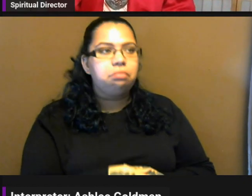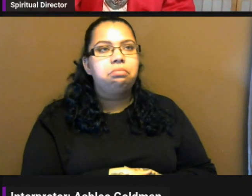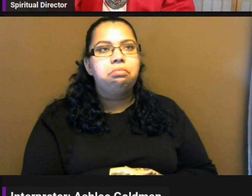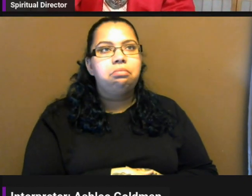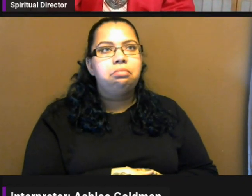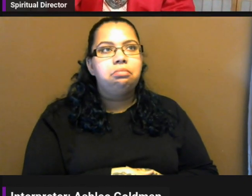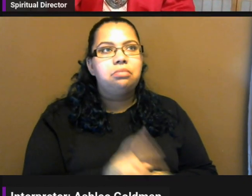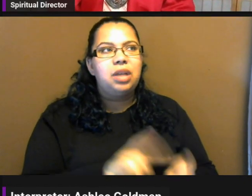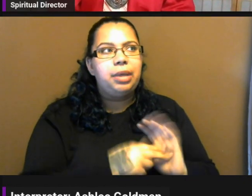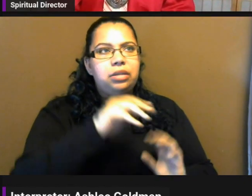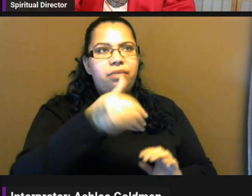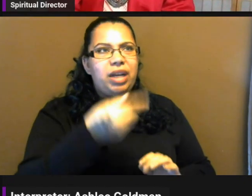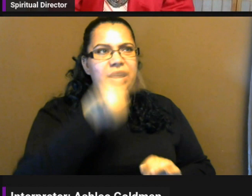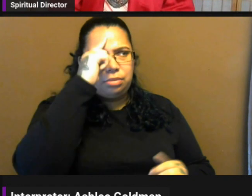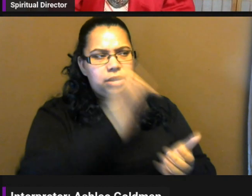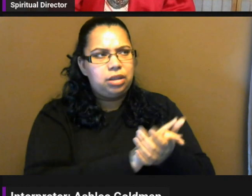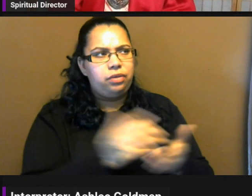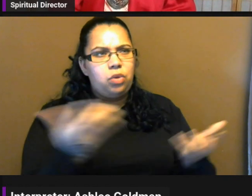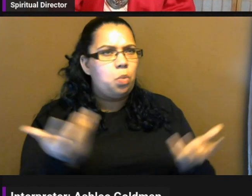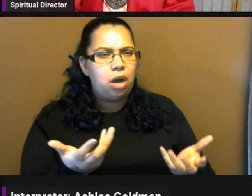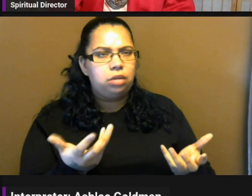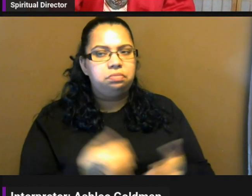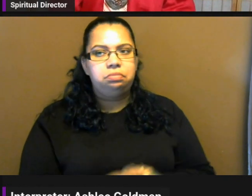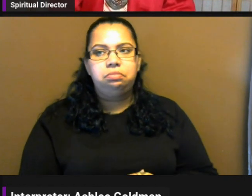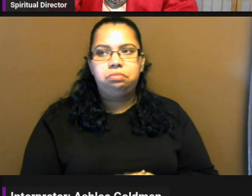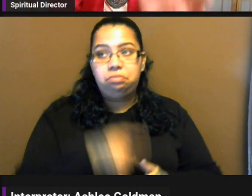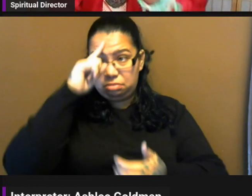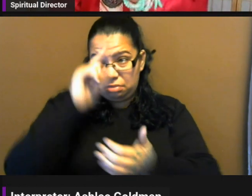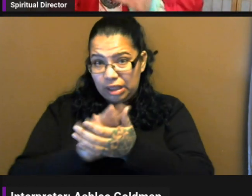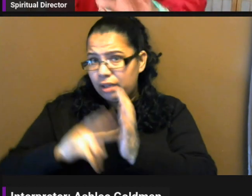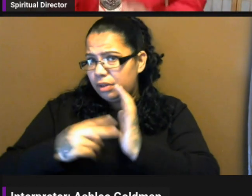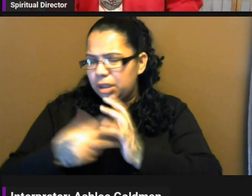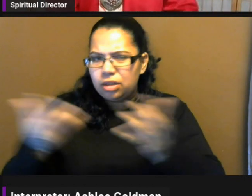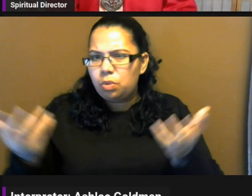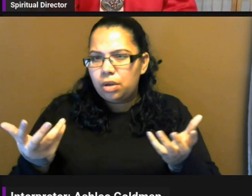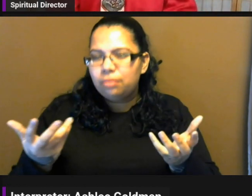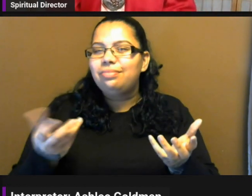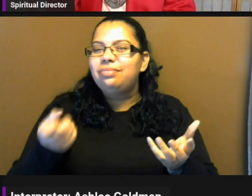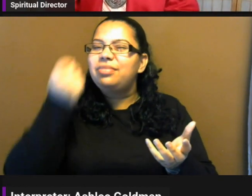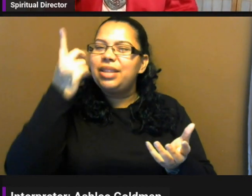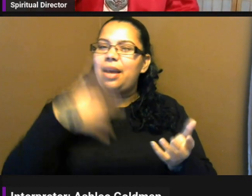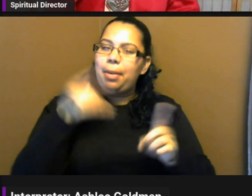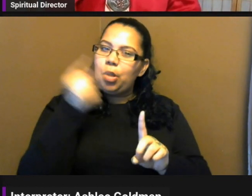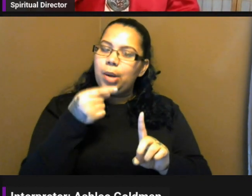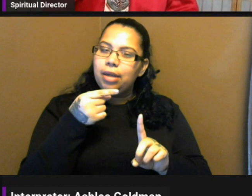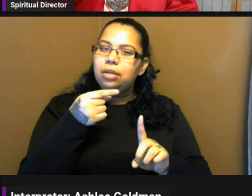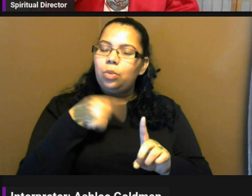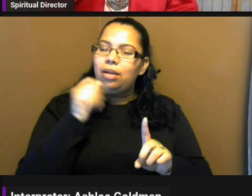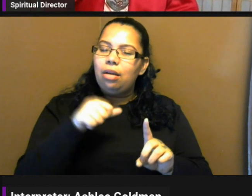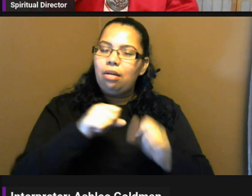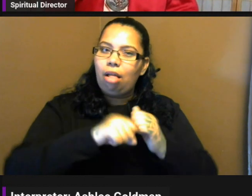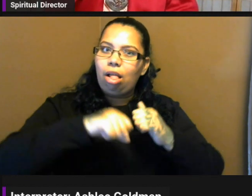believe? What does it mean to believe? Yeah, see, you get my point. We could